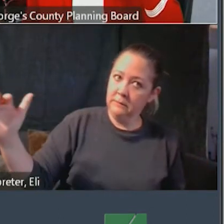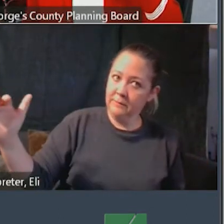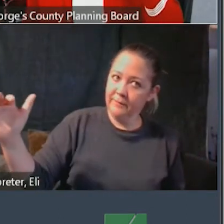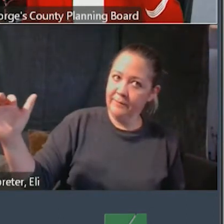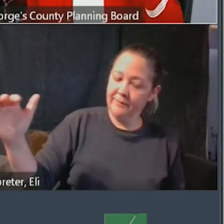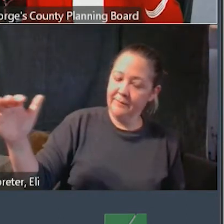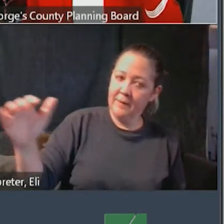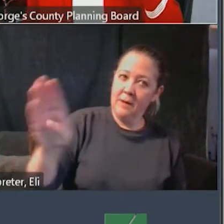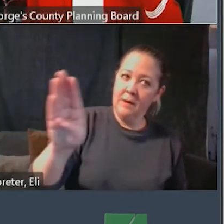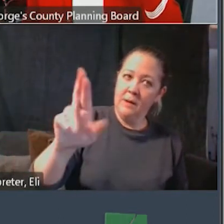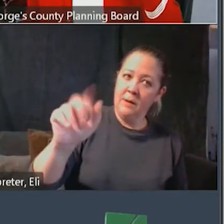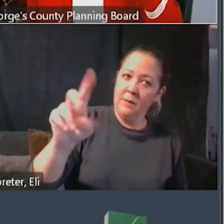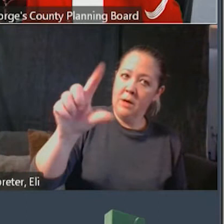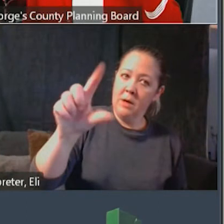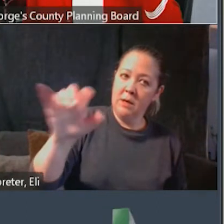Bradley Hurd.